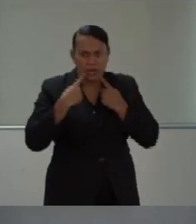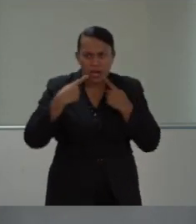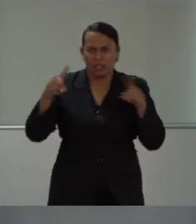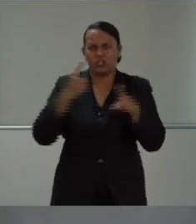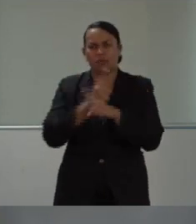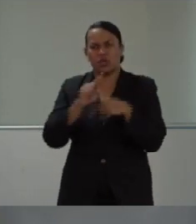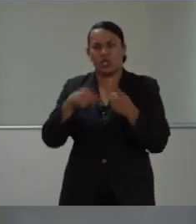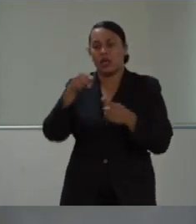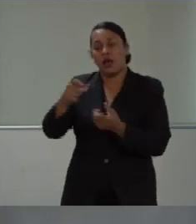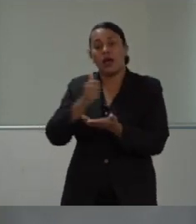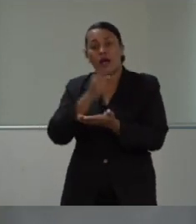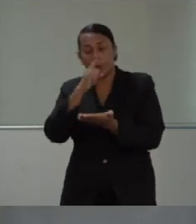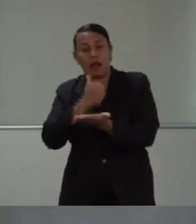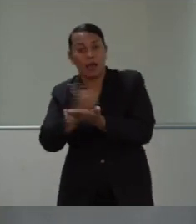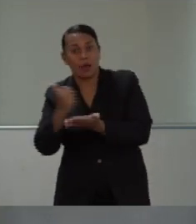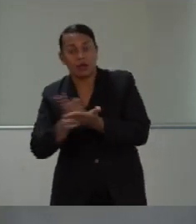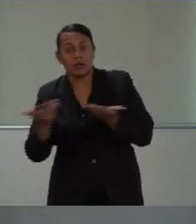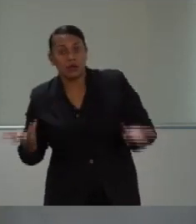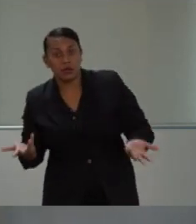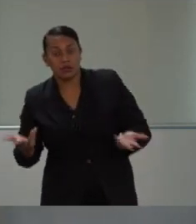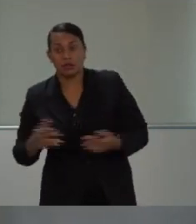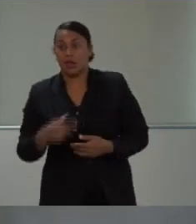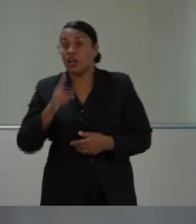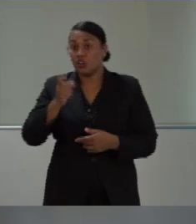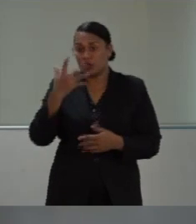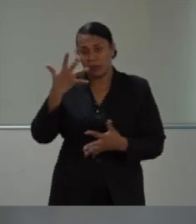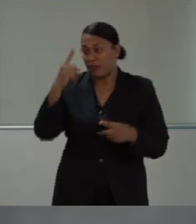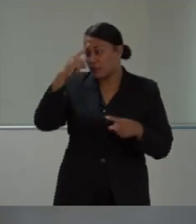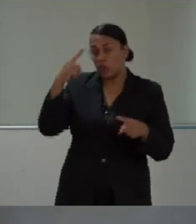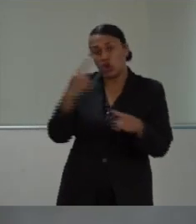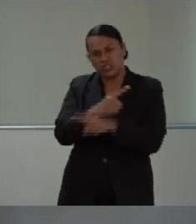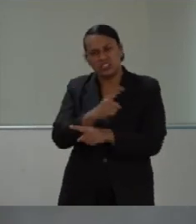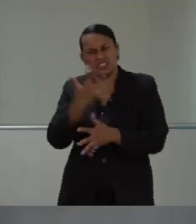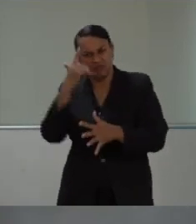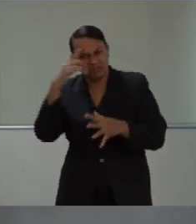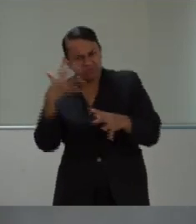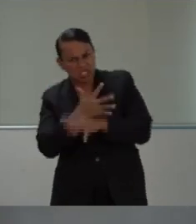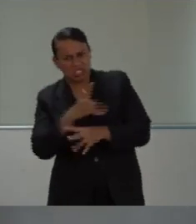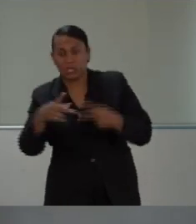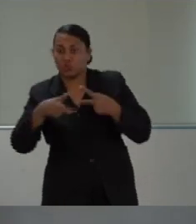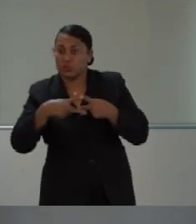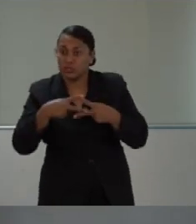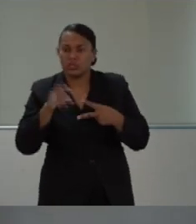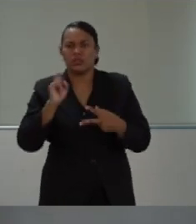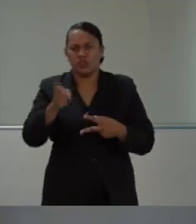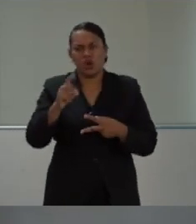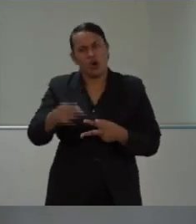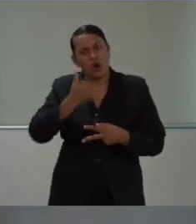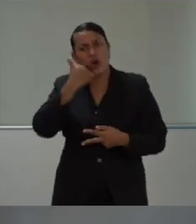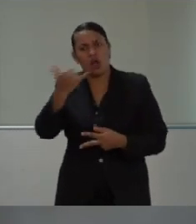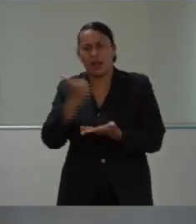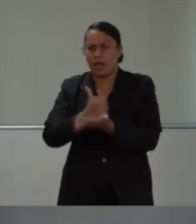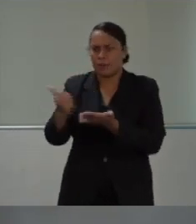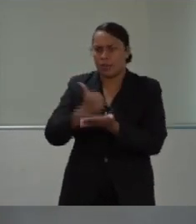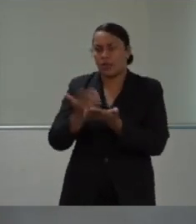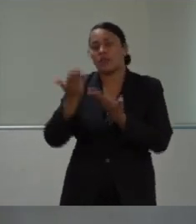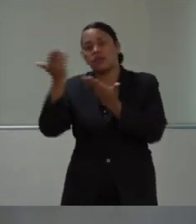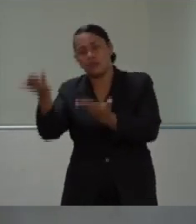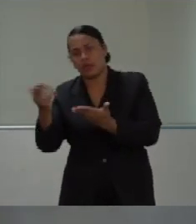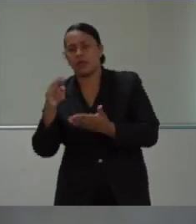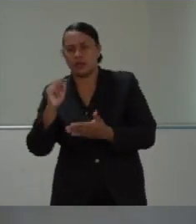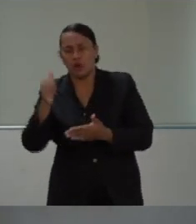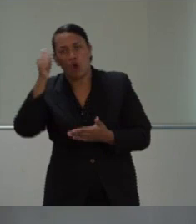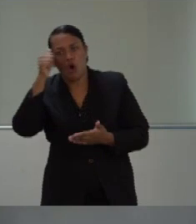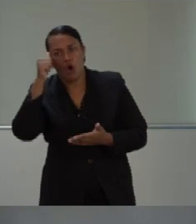might be a confusion at the checkpoints. All they need to do is call those numbers, and it'll be sorted out.